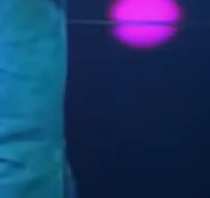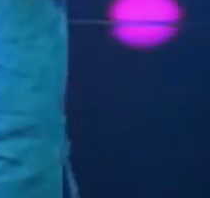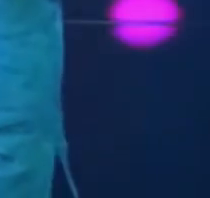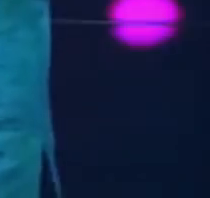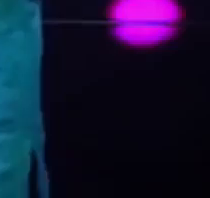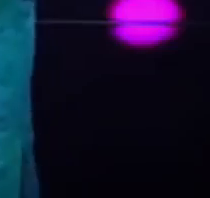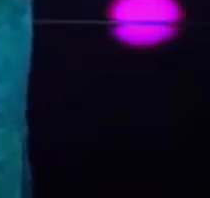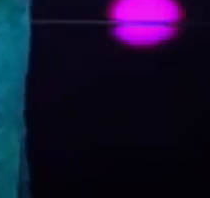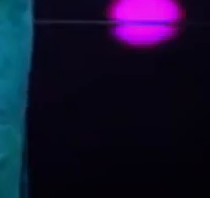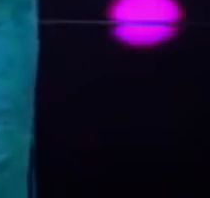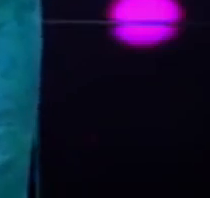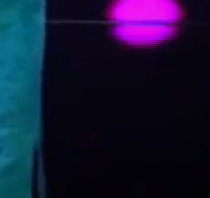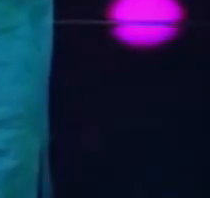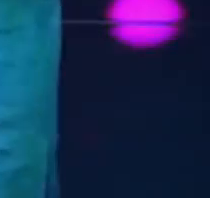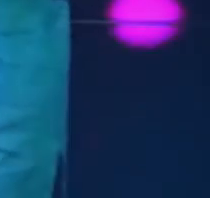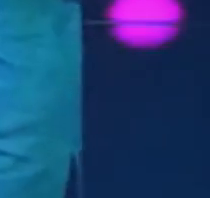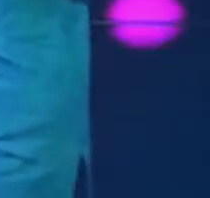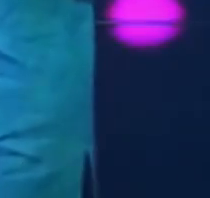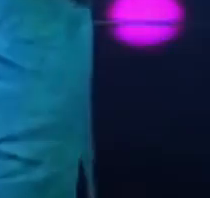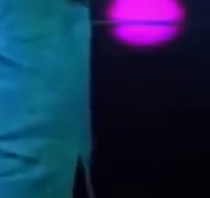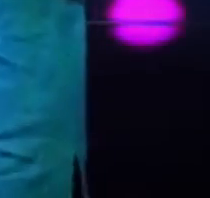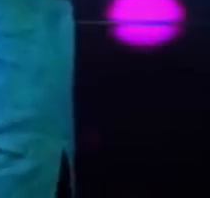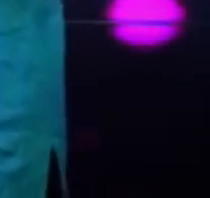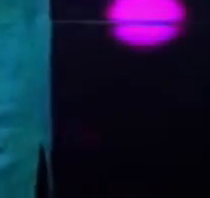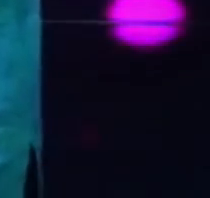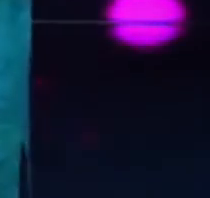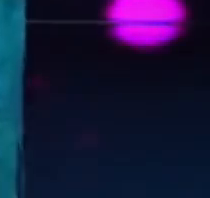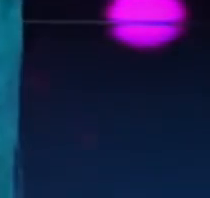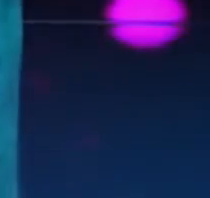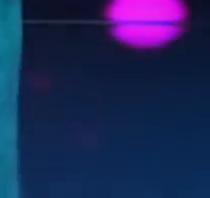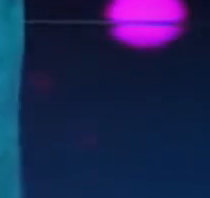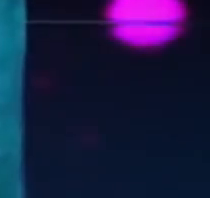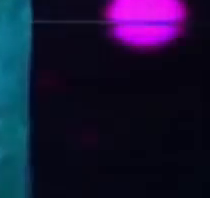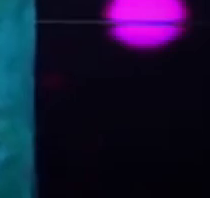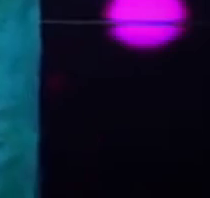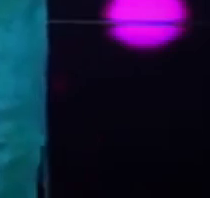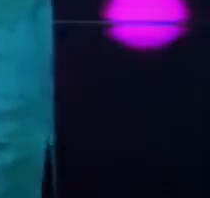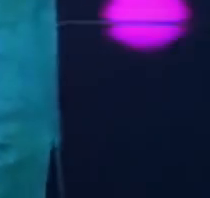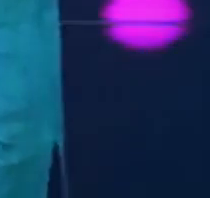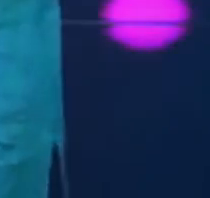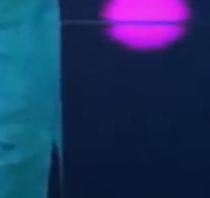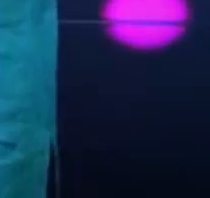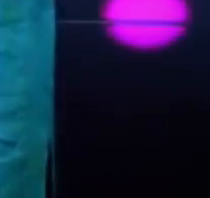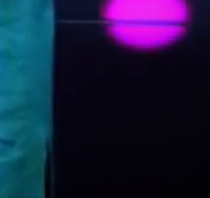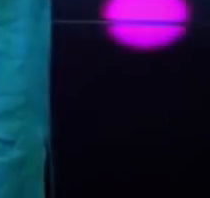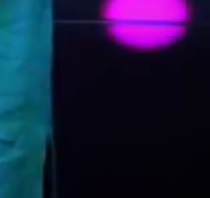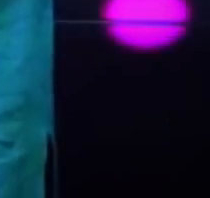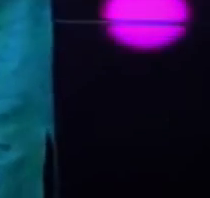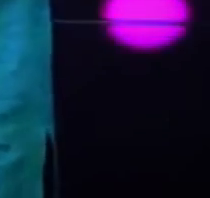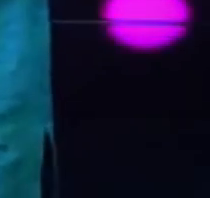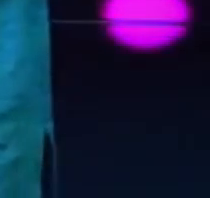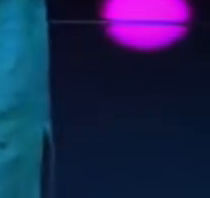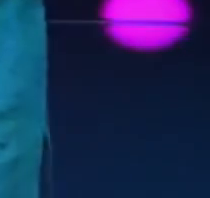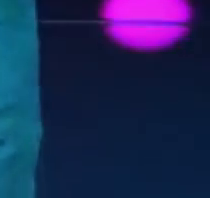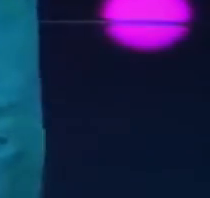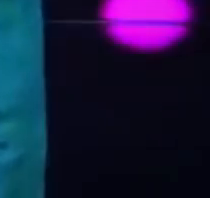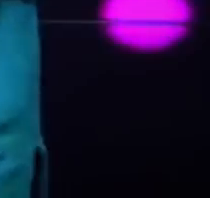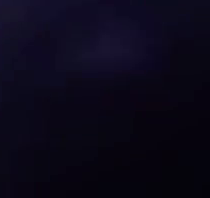so I spent a lot of time trying to help her get rid of whatever was on the inside so she